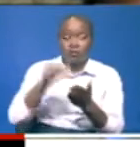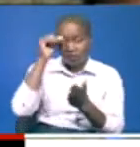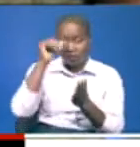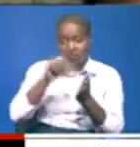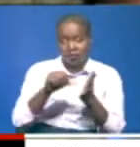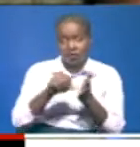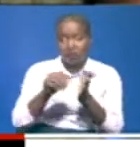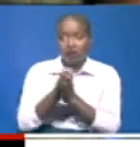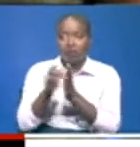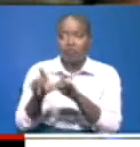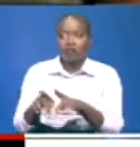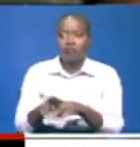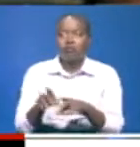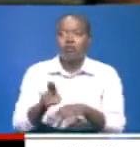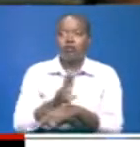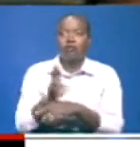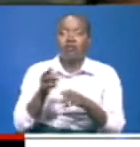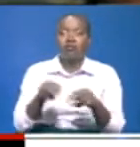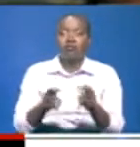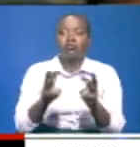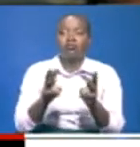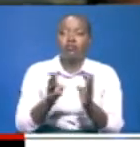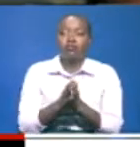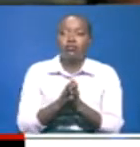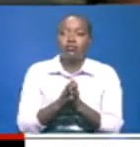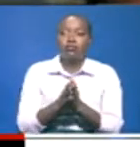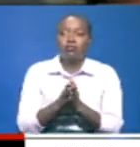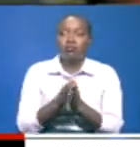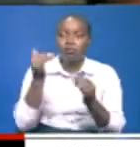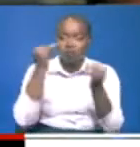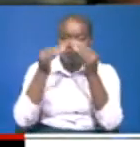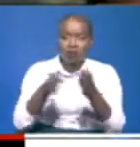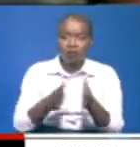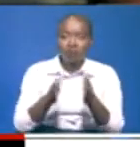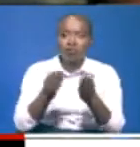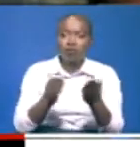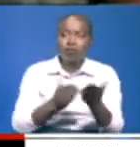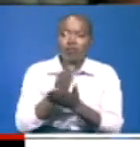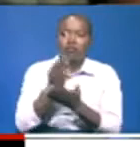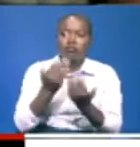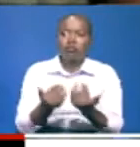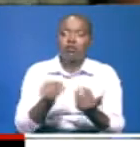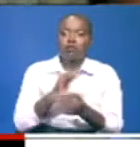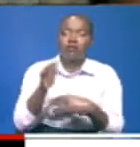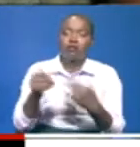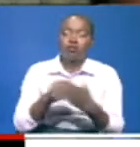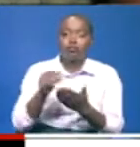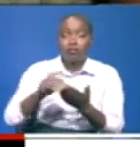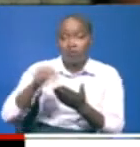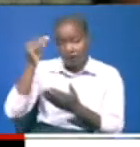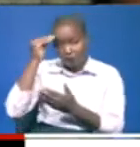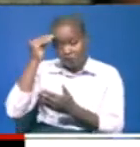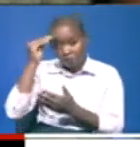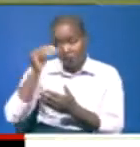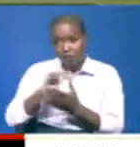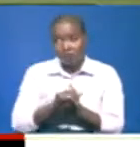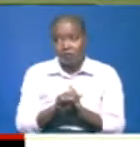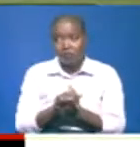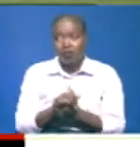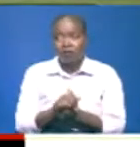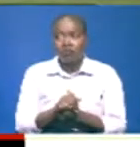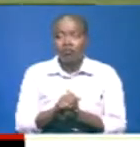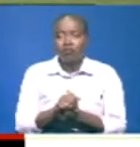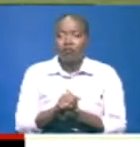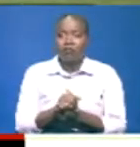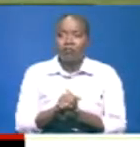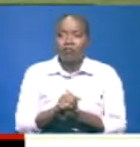use methods and innovate ways of ensuring that every child is learning at the level that they are supposed to. As